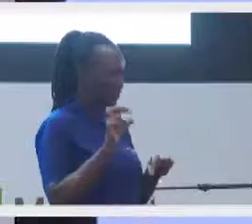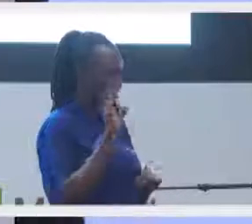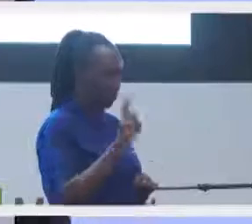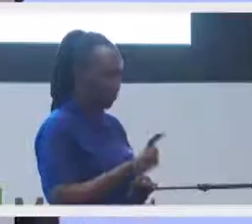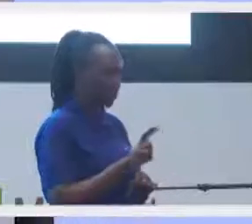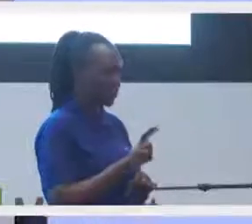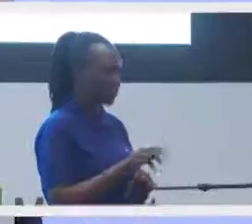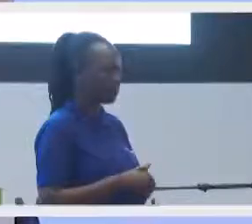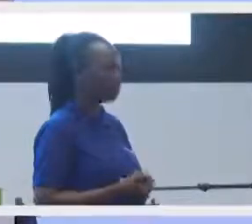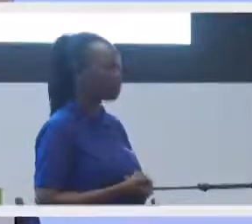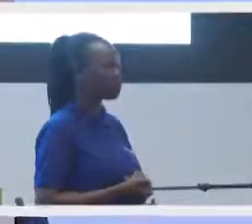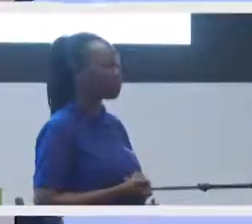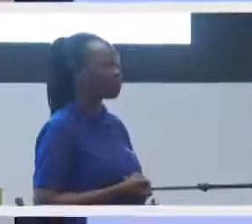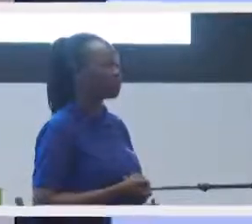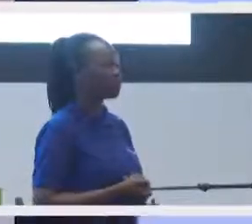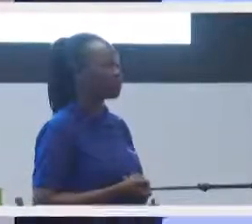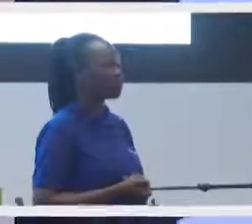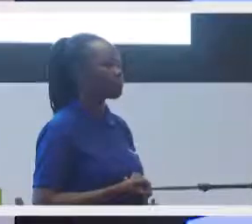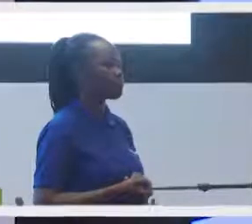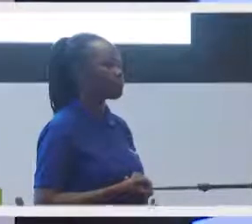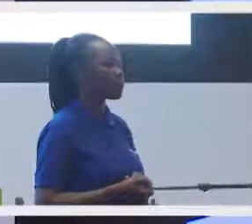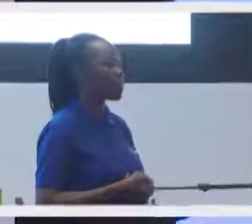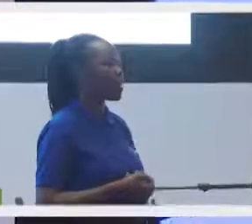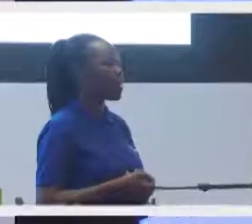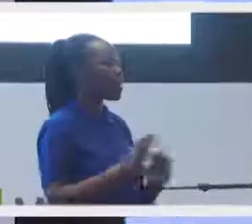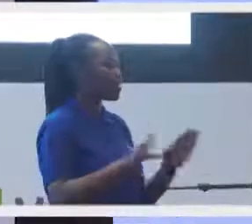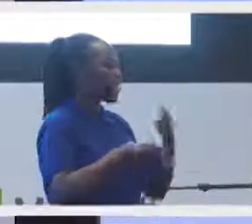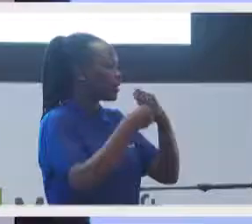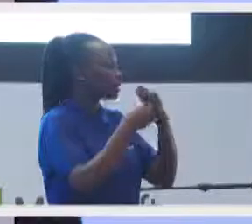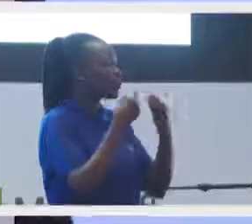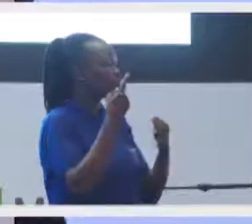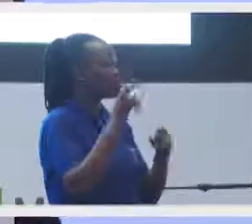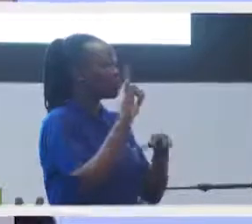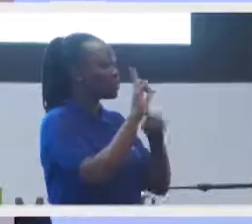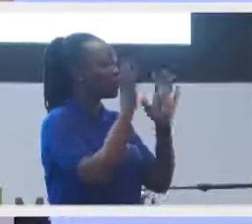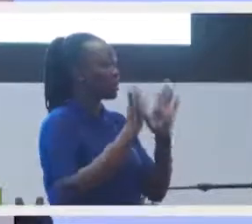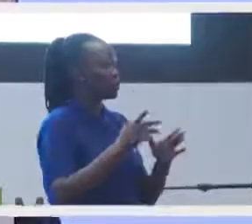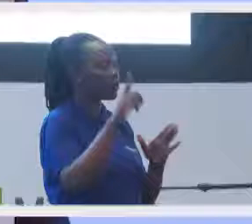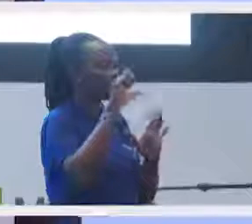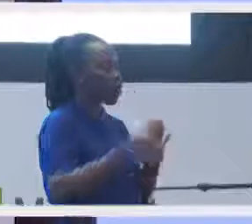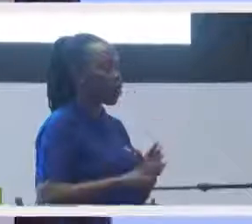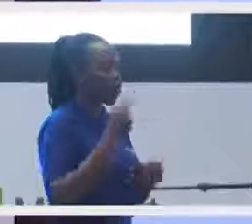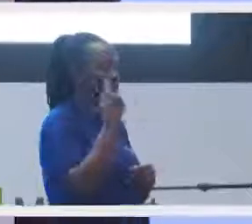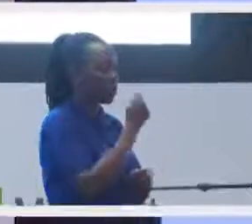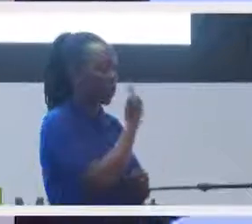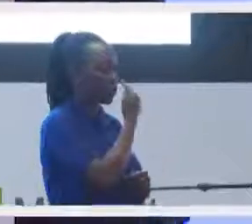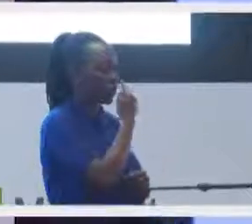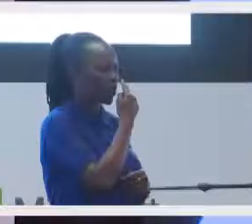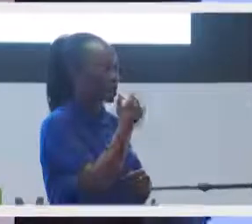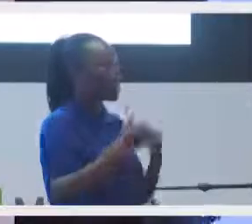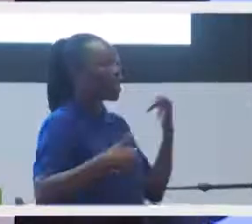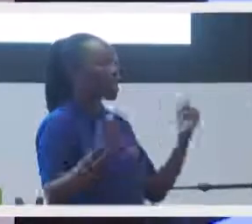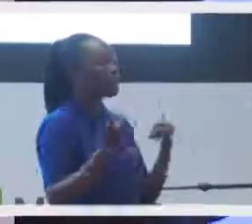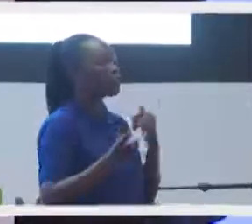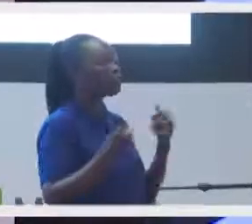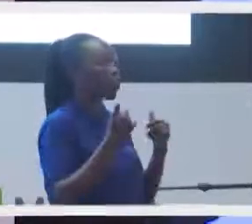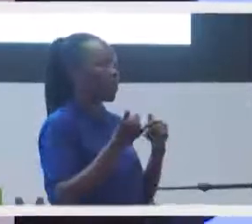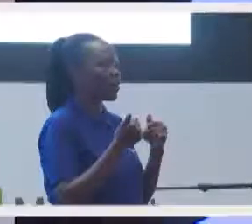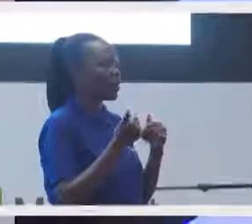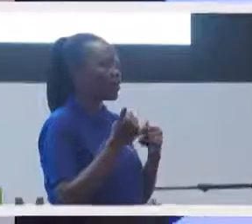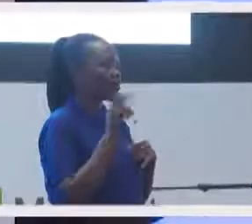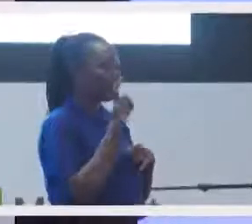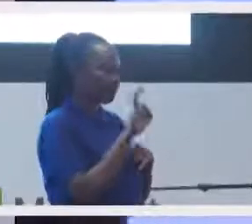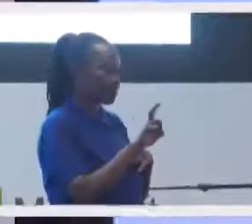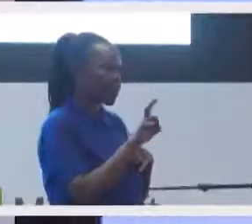then reads it out loud. In addition to users with low vision enjoying Select to Speak, it's useful